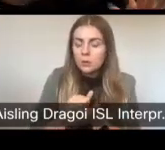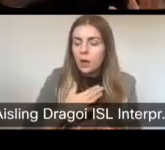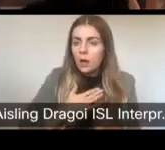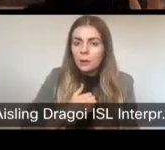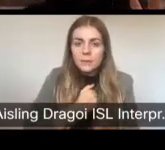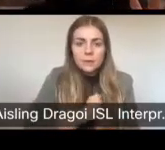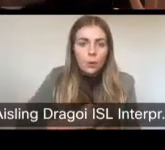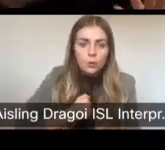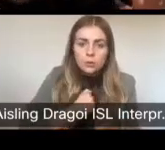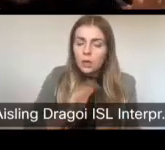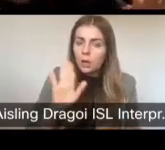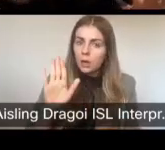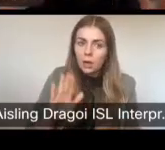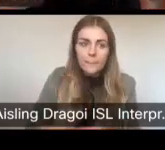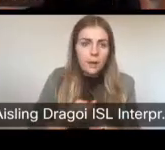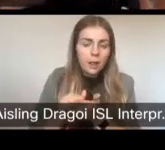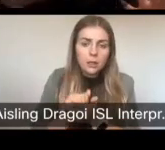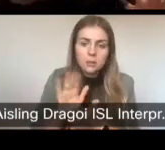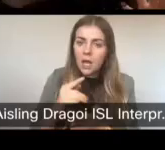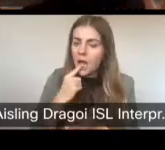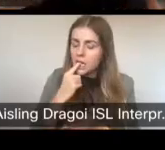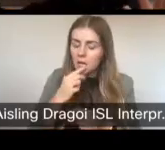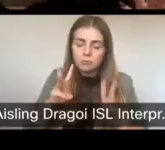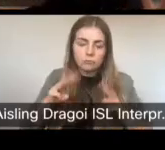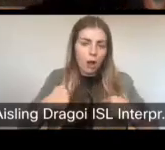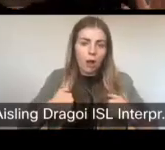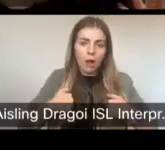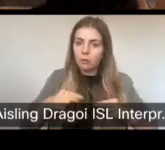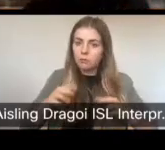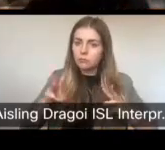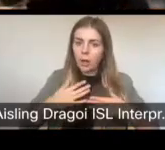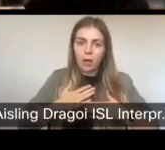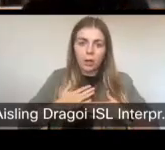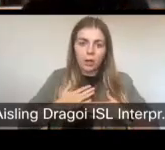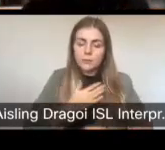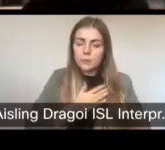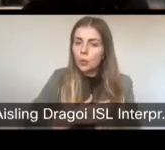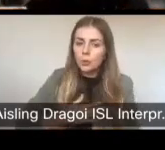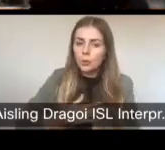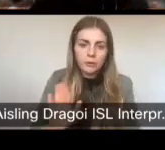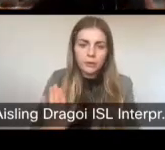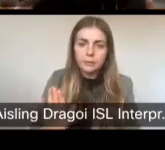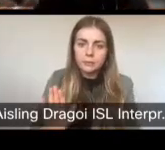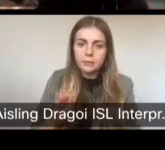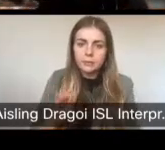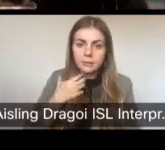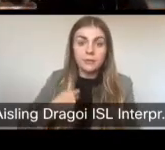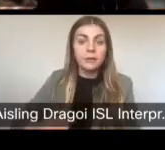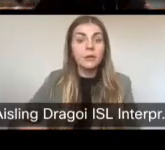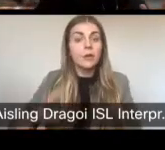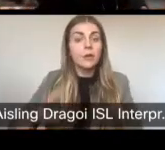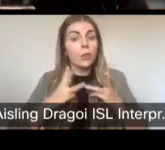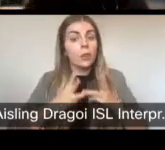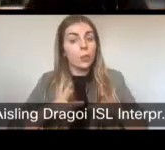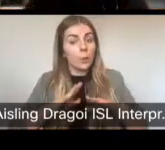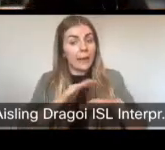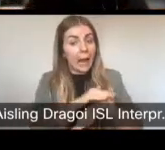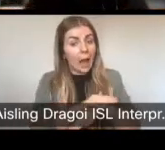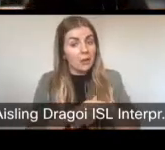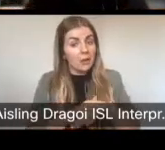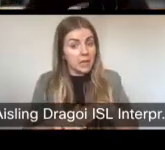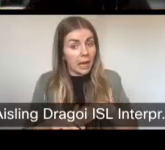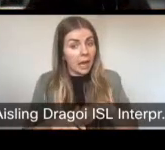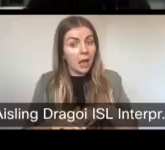I apologize. I got it wrong. I am so, so, so sorry. She managed to calm down. I managed to listen. I said,